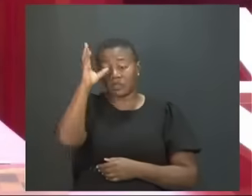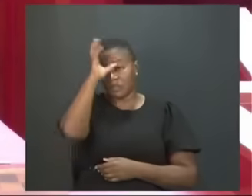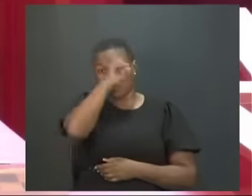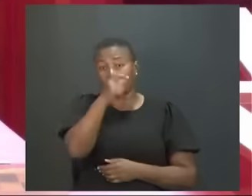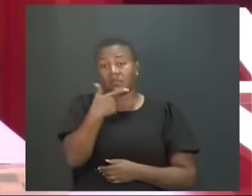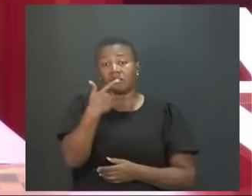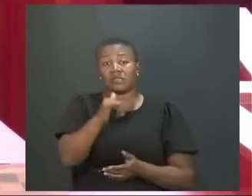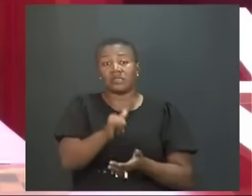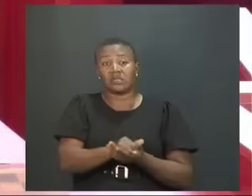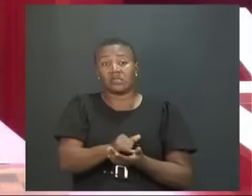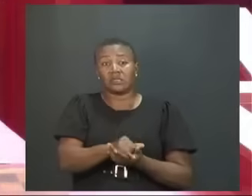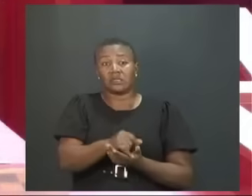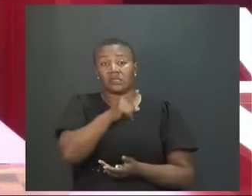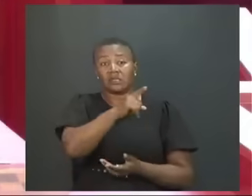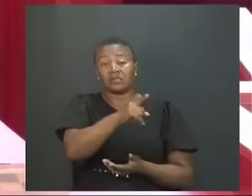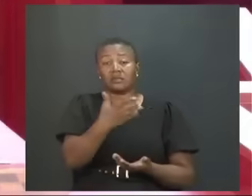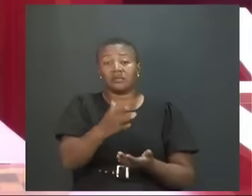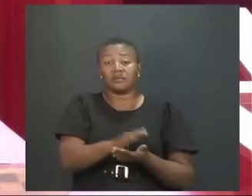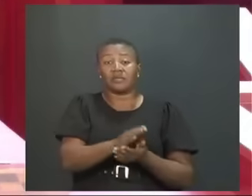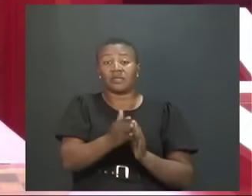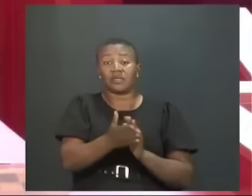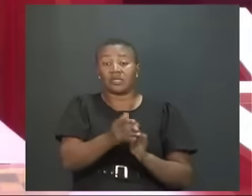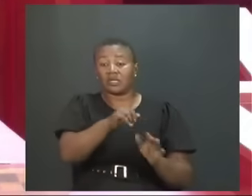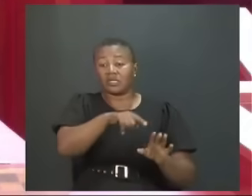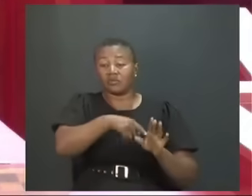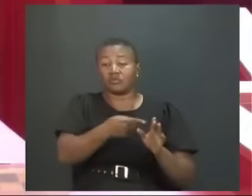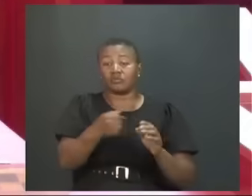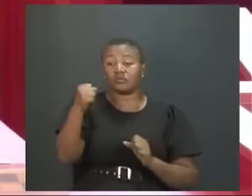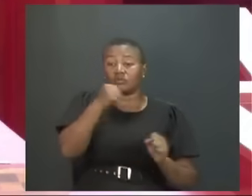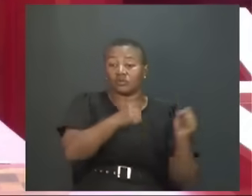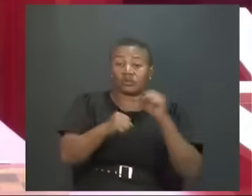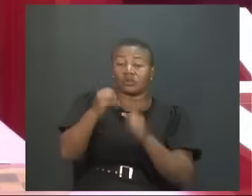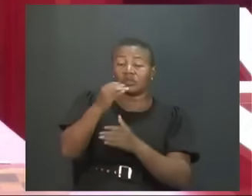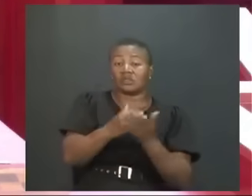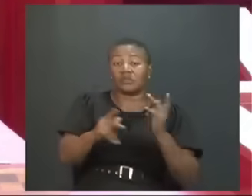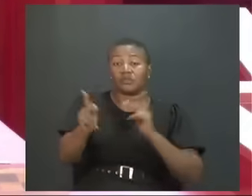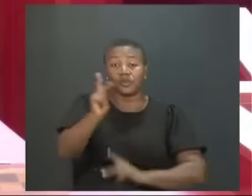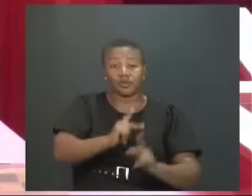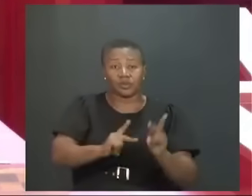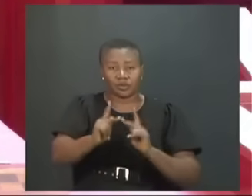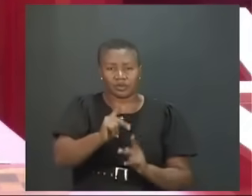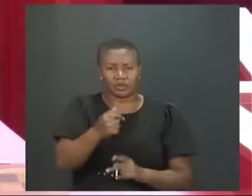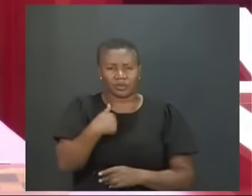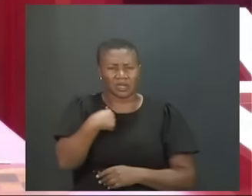became physical against them. I can understand.